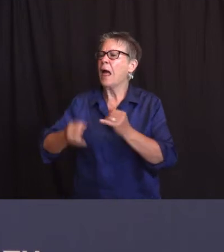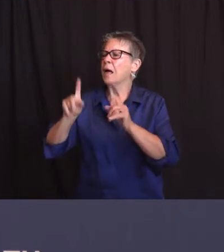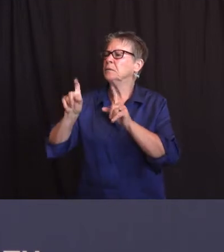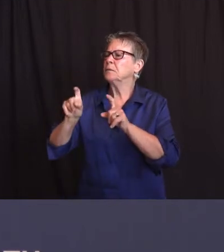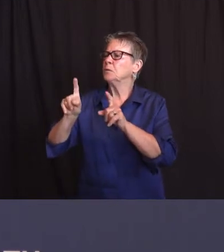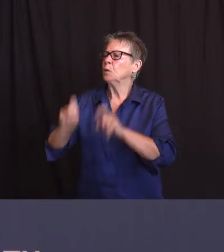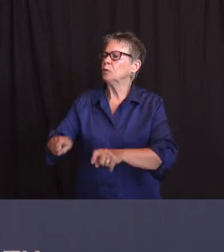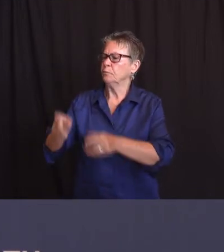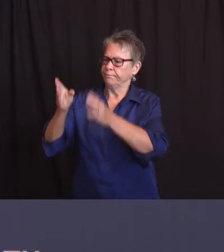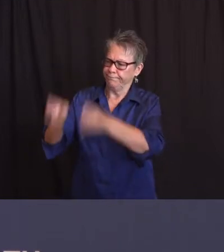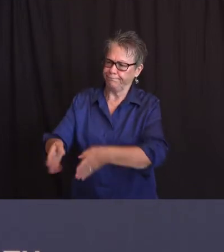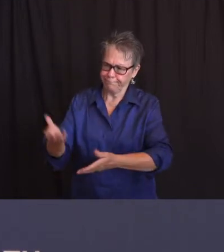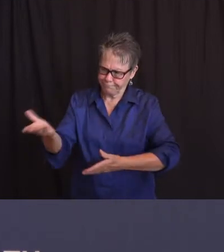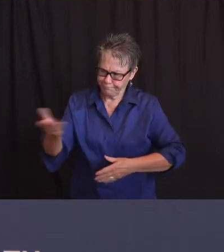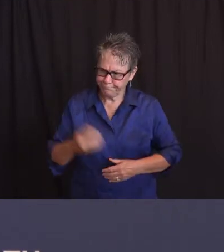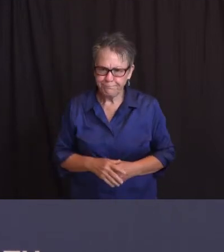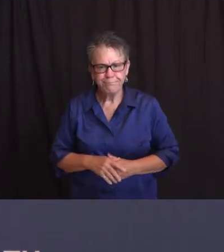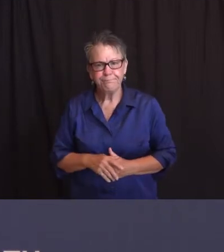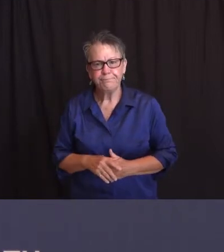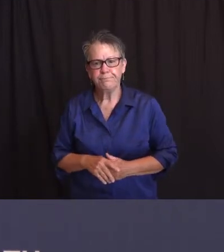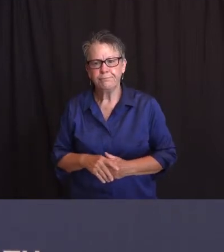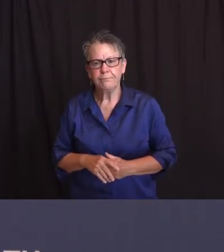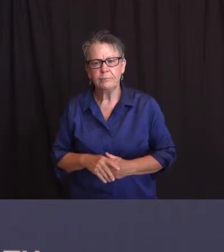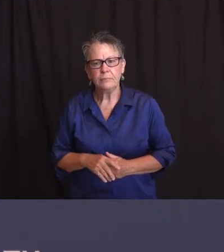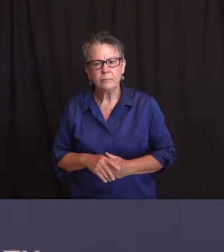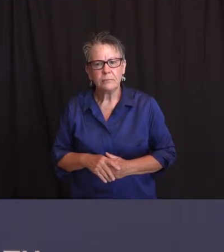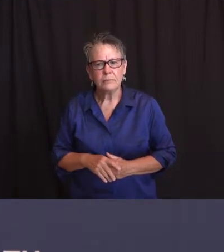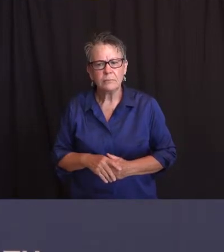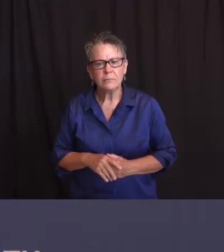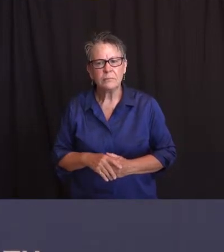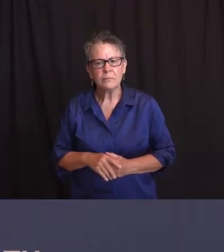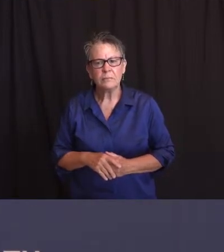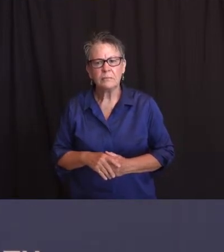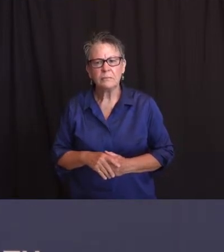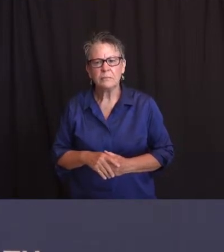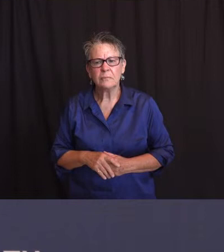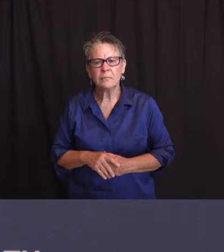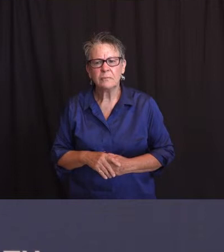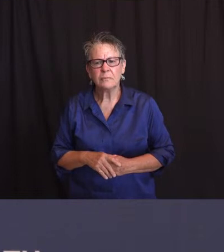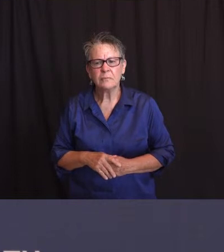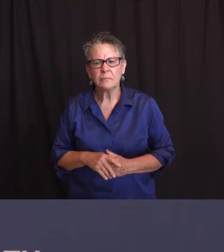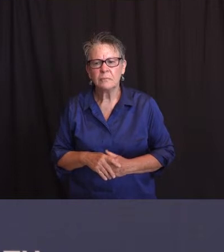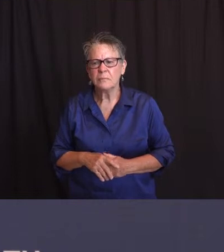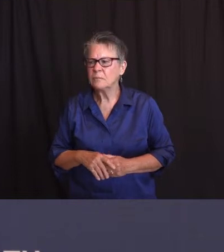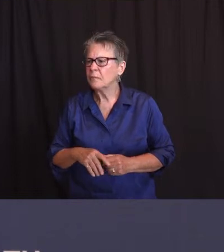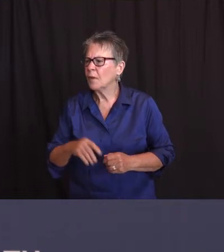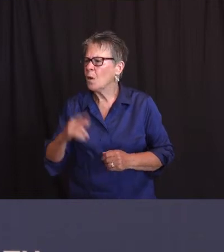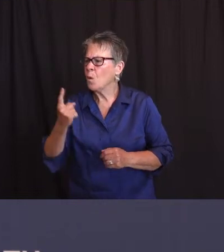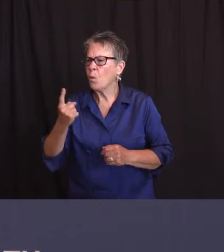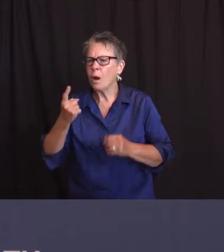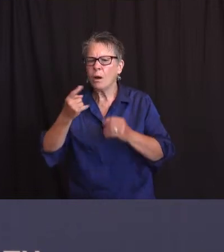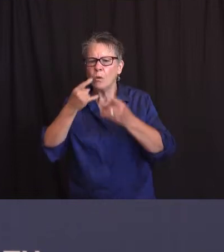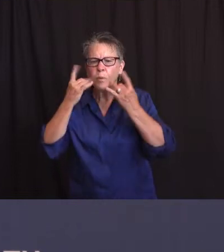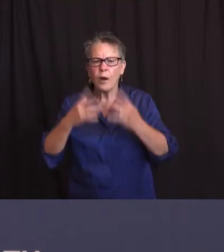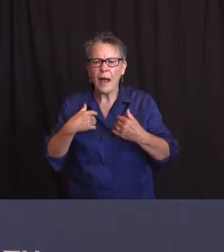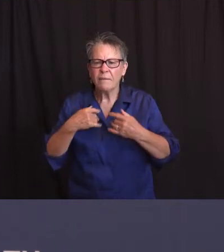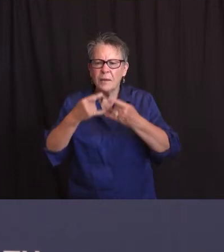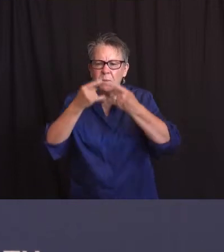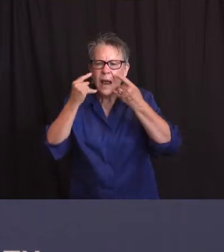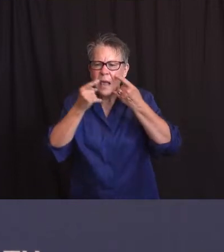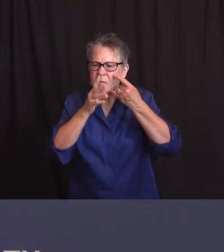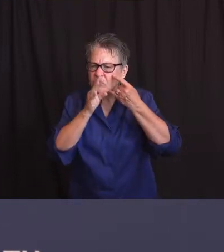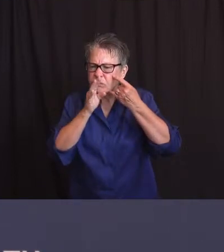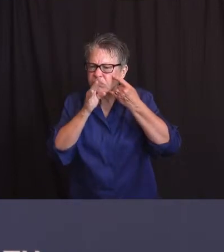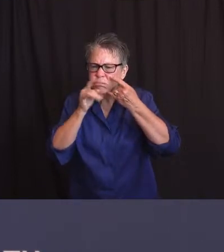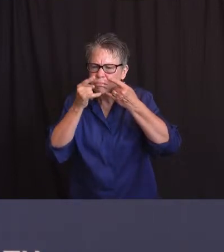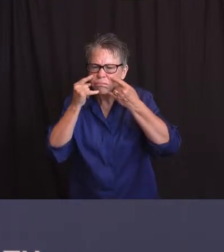sound slightly like Darth Vader, so I would like to know if there is any consideration to seeing what kind of mask he's wearing. I'll